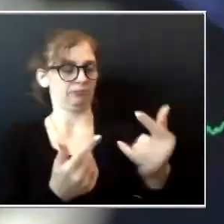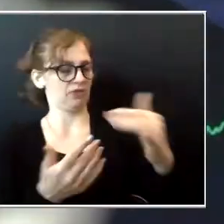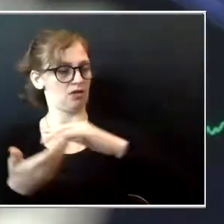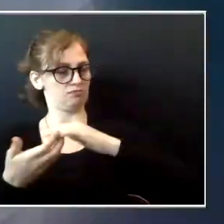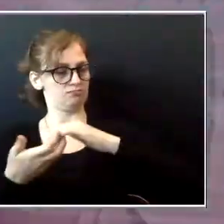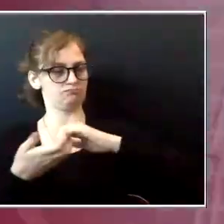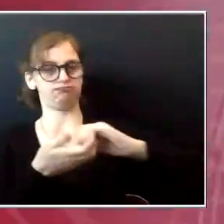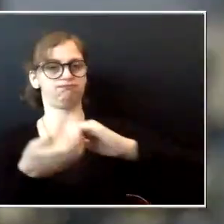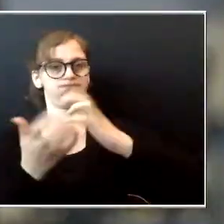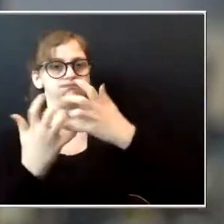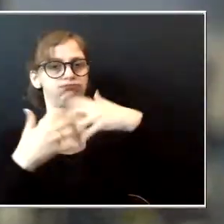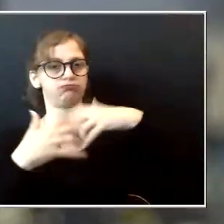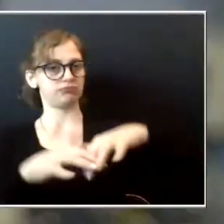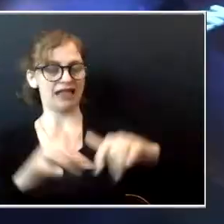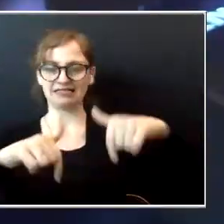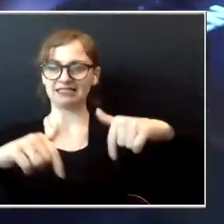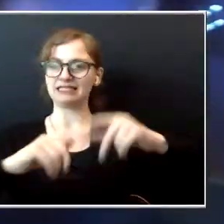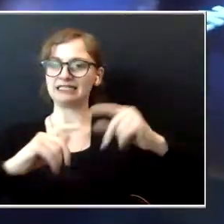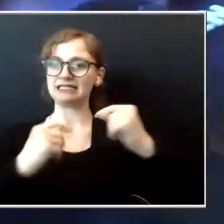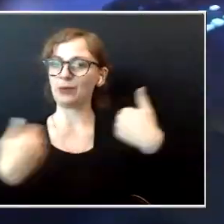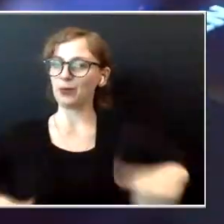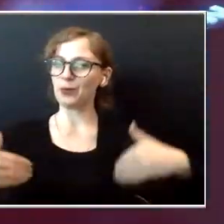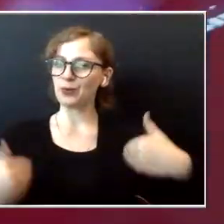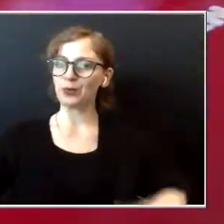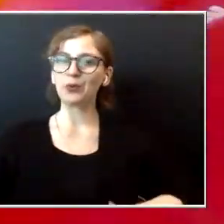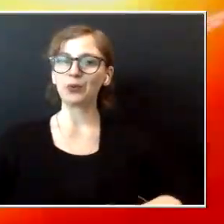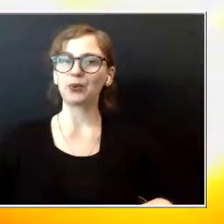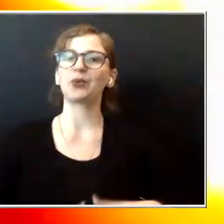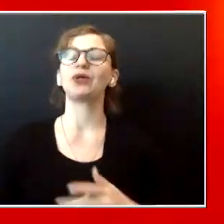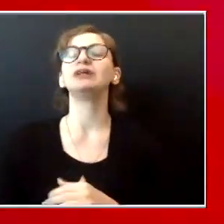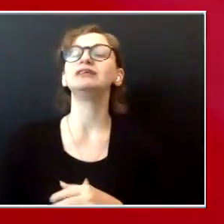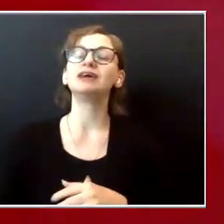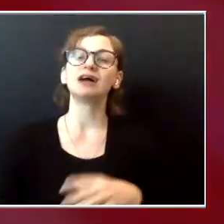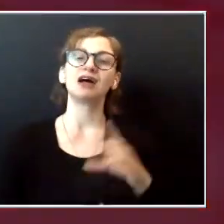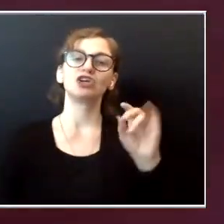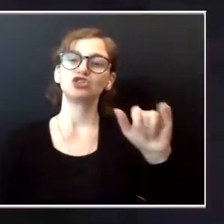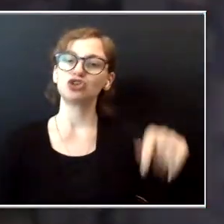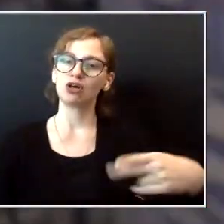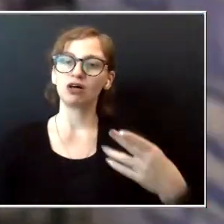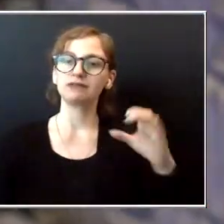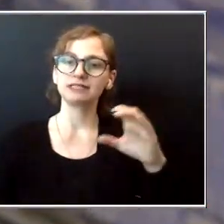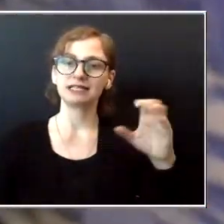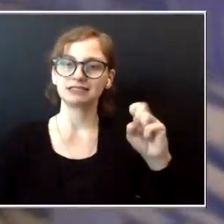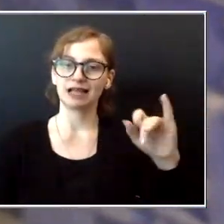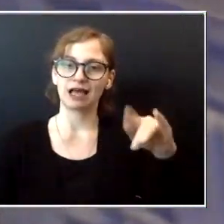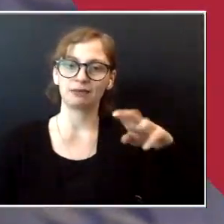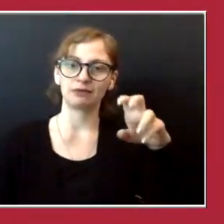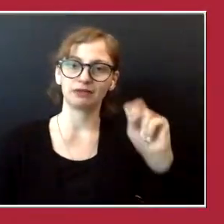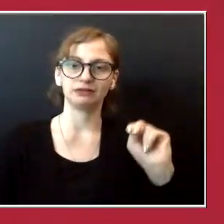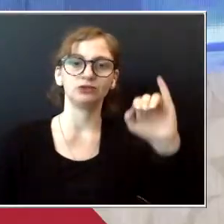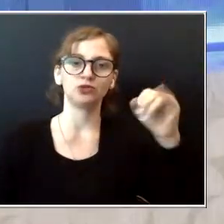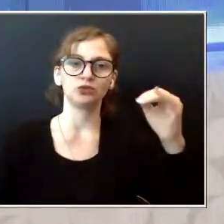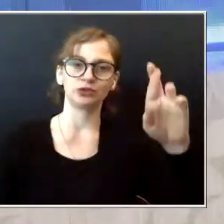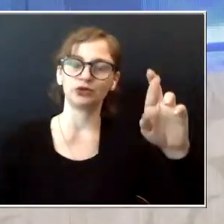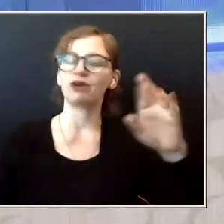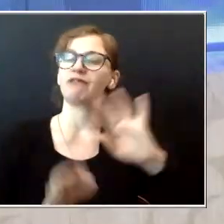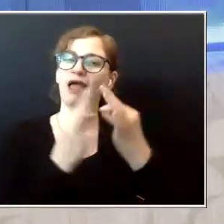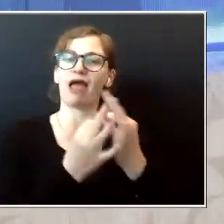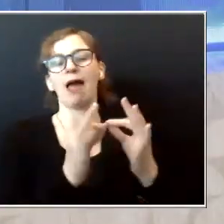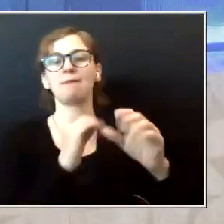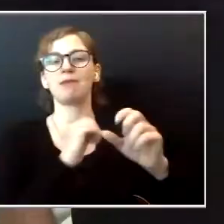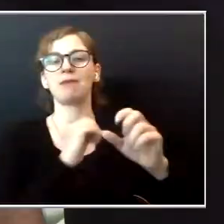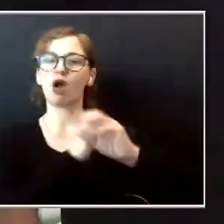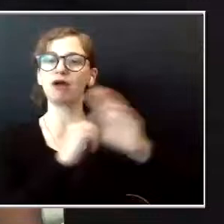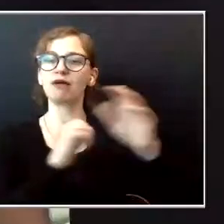it's just unreal. Stand by to set up show. And the Dolph C. Simons Jr. Family Broadcast Studio. Roll it. Always makes you feel like